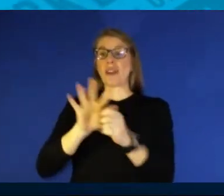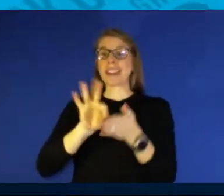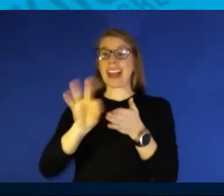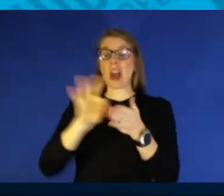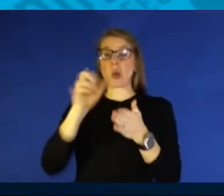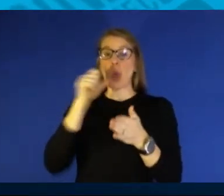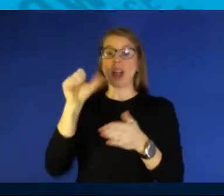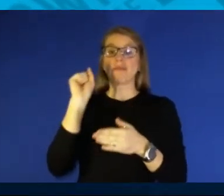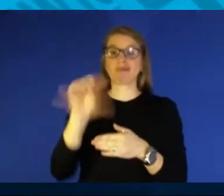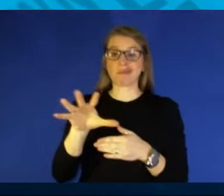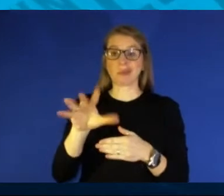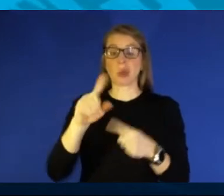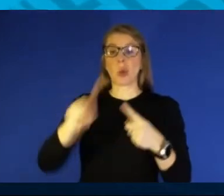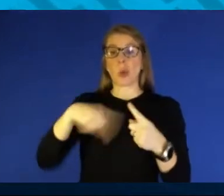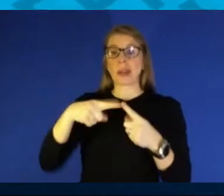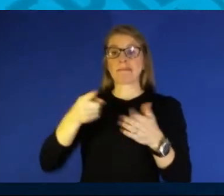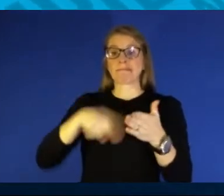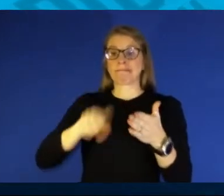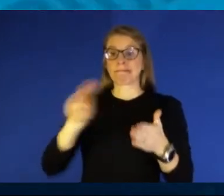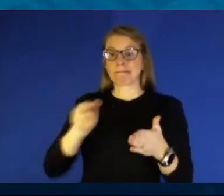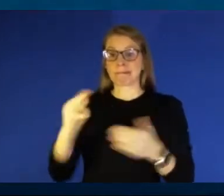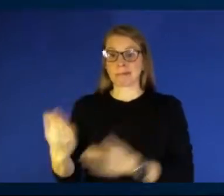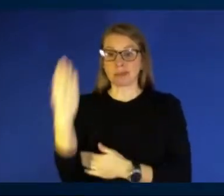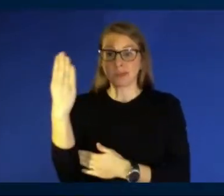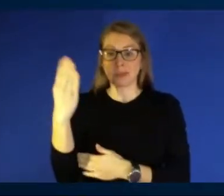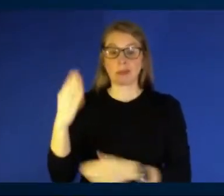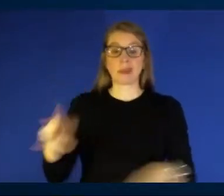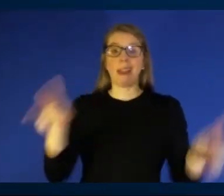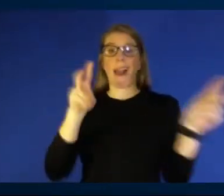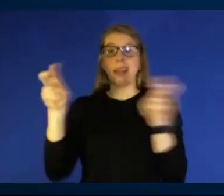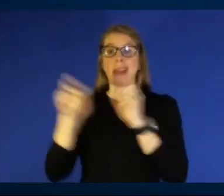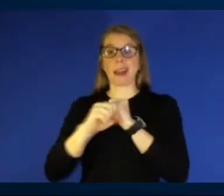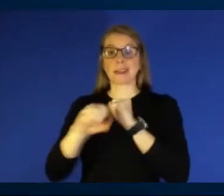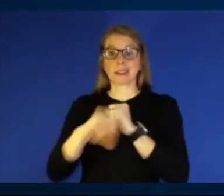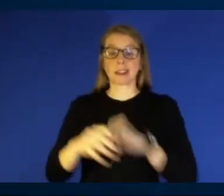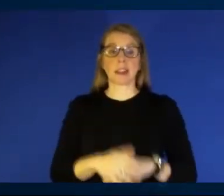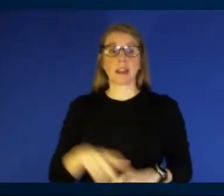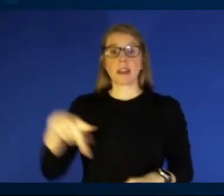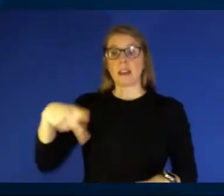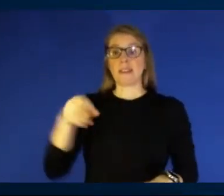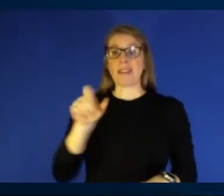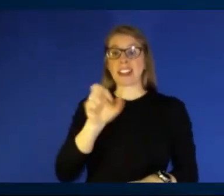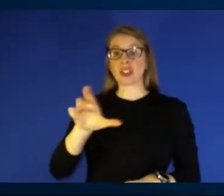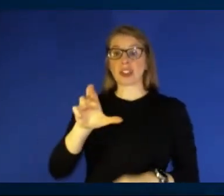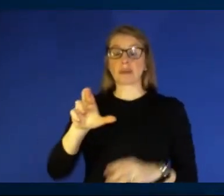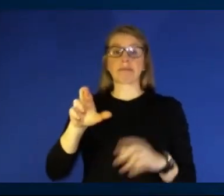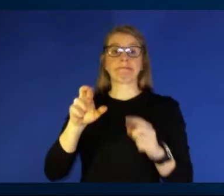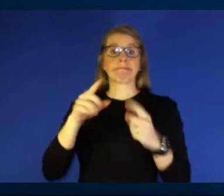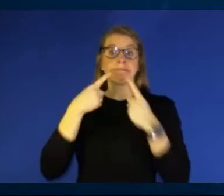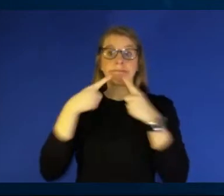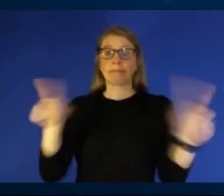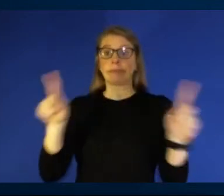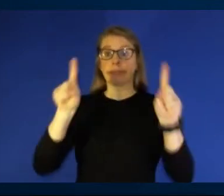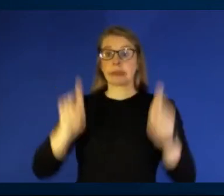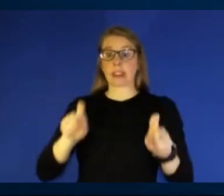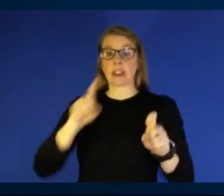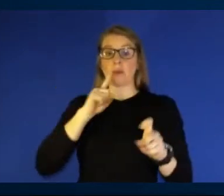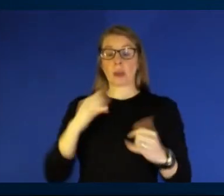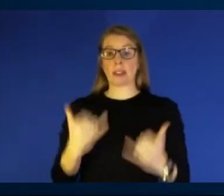to bring you a check of your medical headlines. Let's start with this. Pfizer's announced the start of tests for its COVID-19 treatment